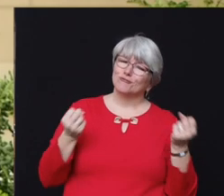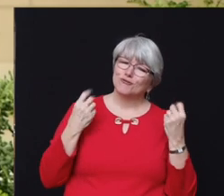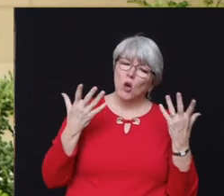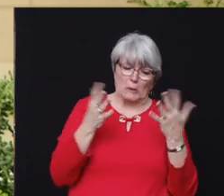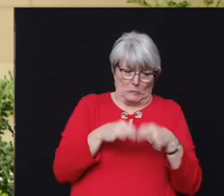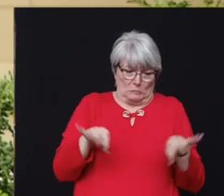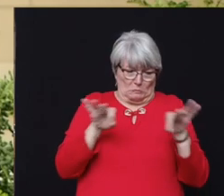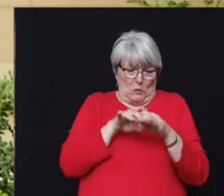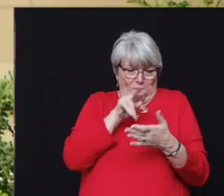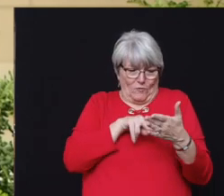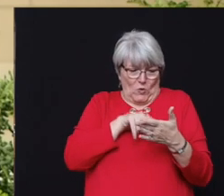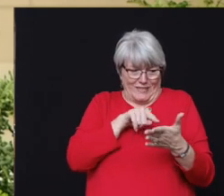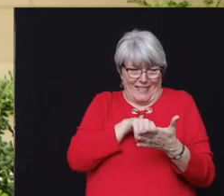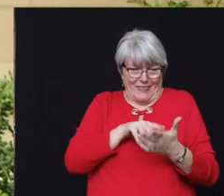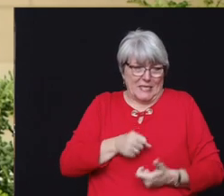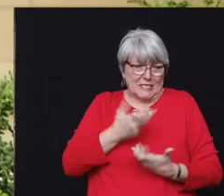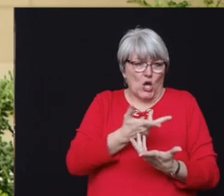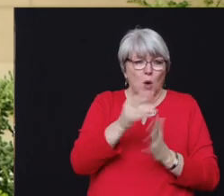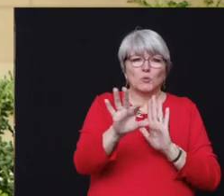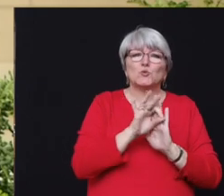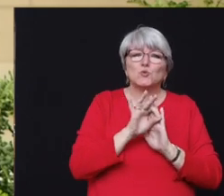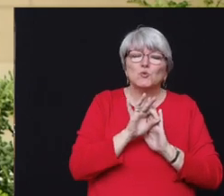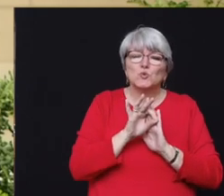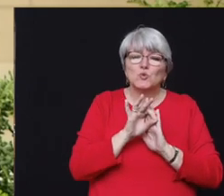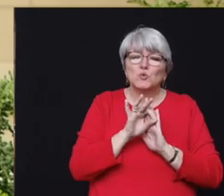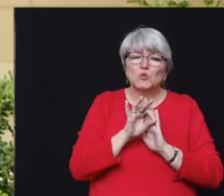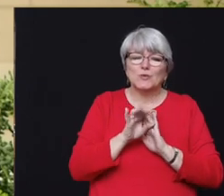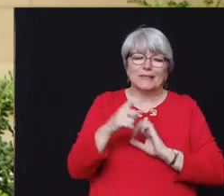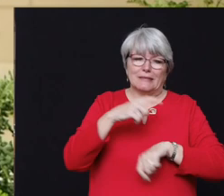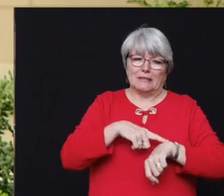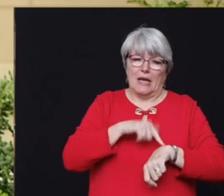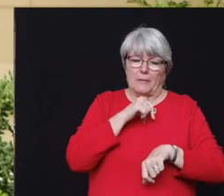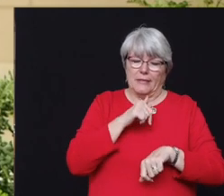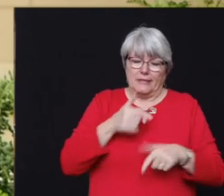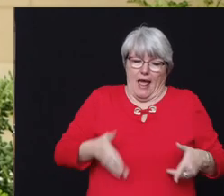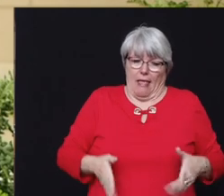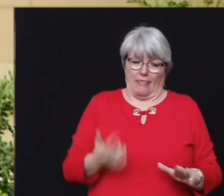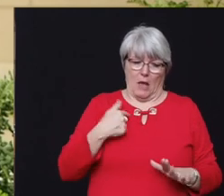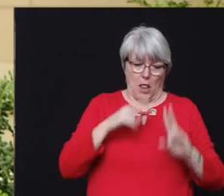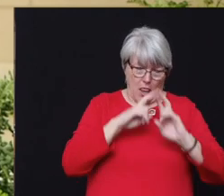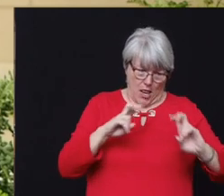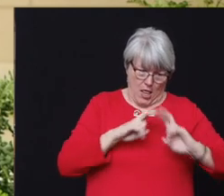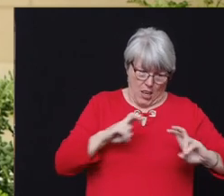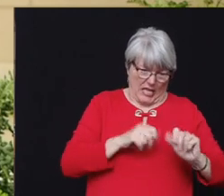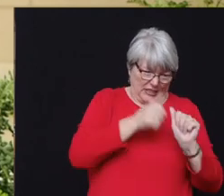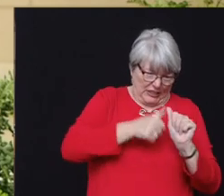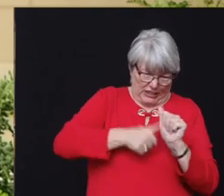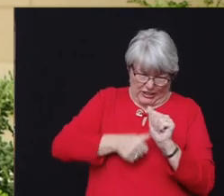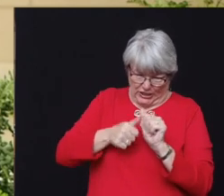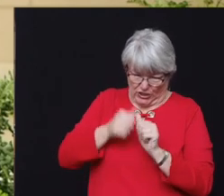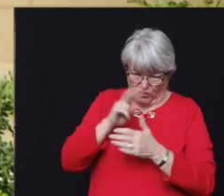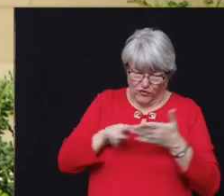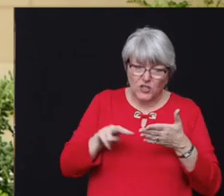key verses in this psalm to choose from. Time doesn't allow, as I said earlier, for us to examine all of them. But I do